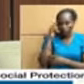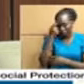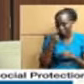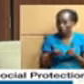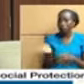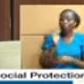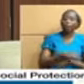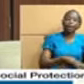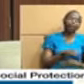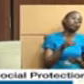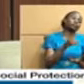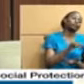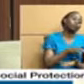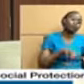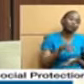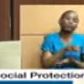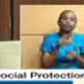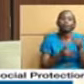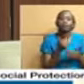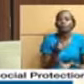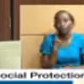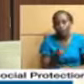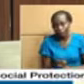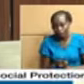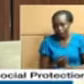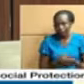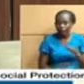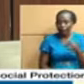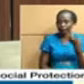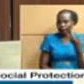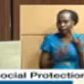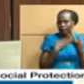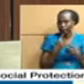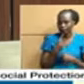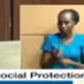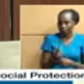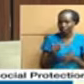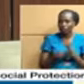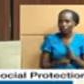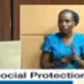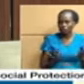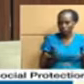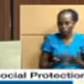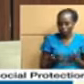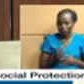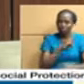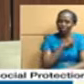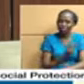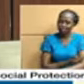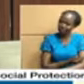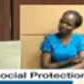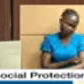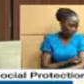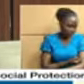and interfere with the system. Thirdly, I want to say that the issue we have is not of resources, of lack of